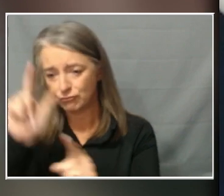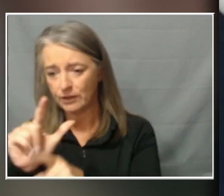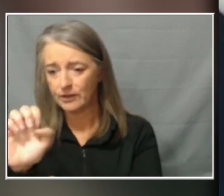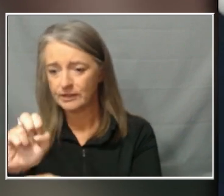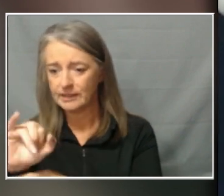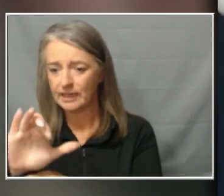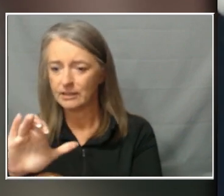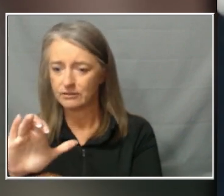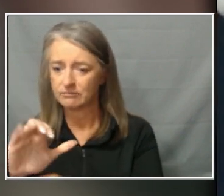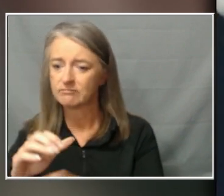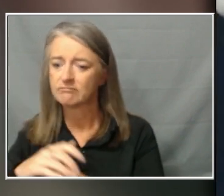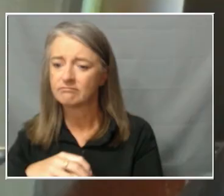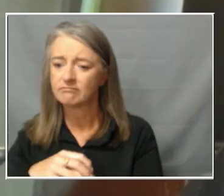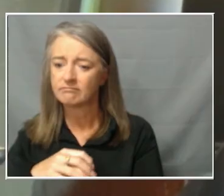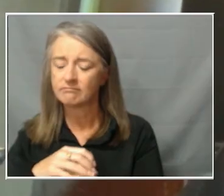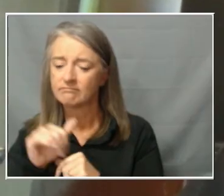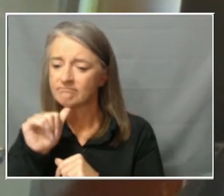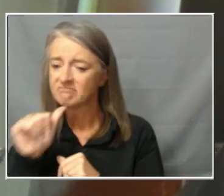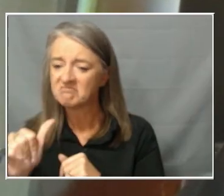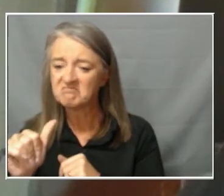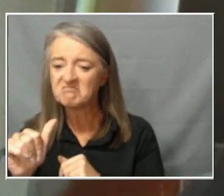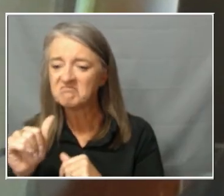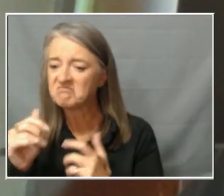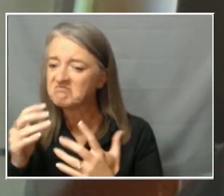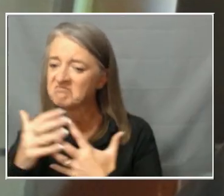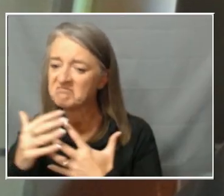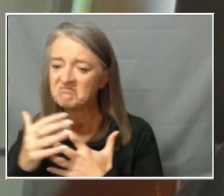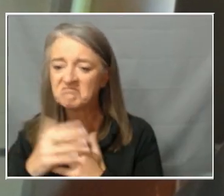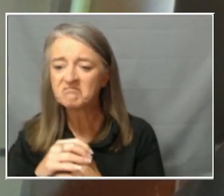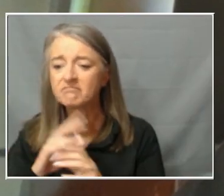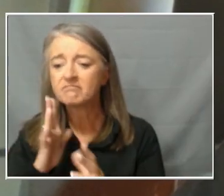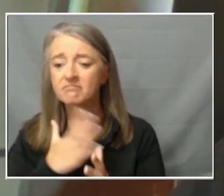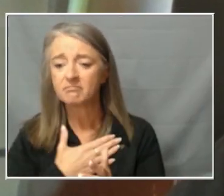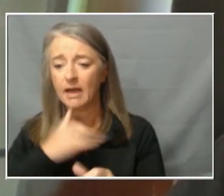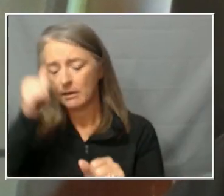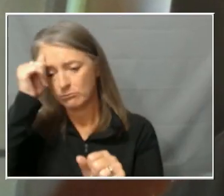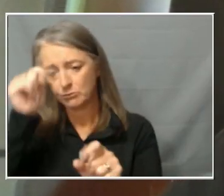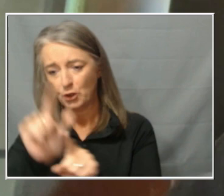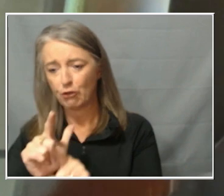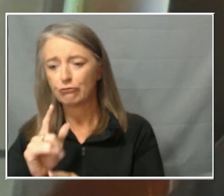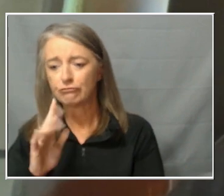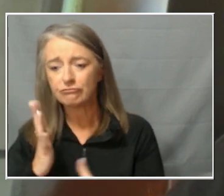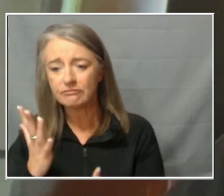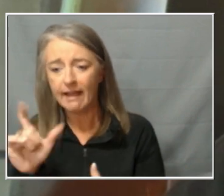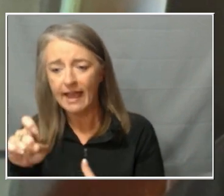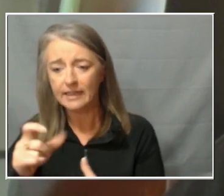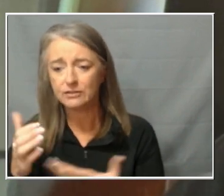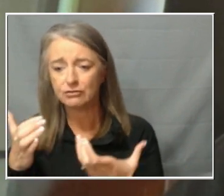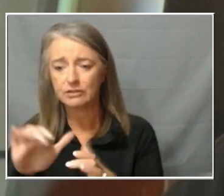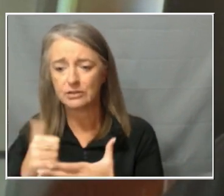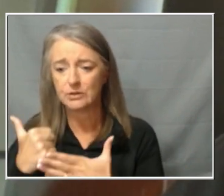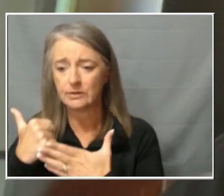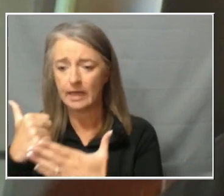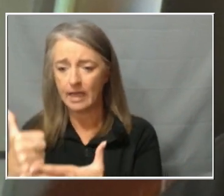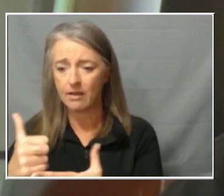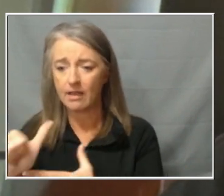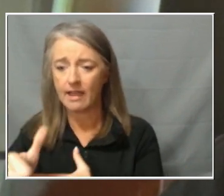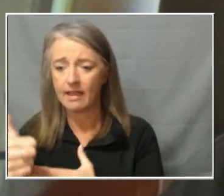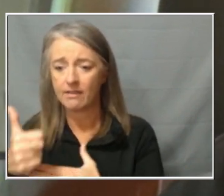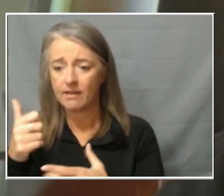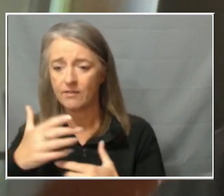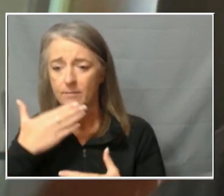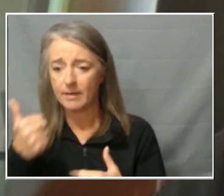hesitation. Not at all. It was only that much more because it was my brother, but I mean, if I had a chance to help somebody have a better life,